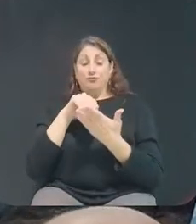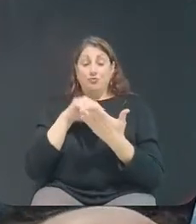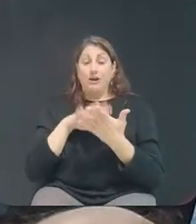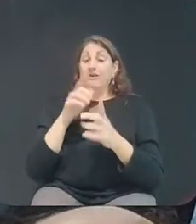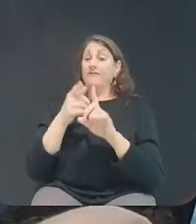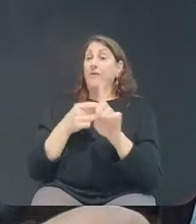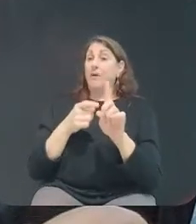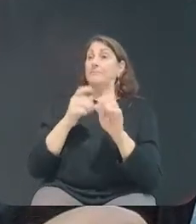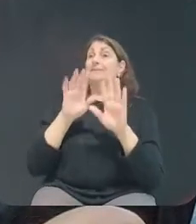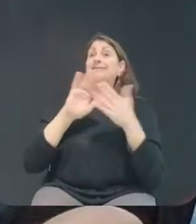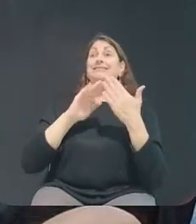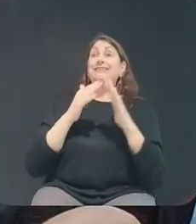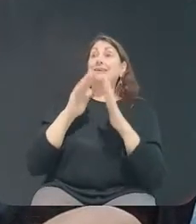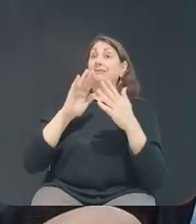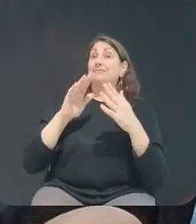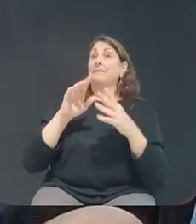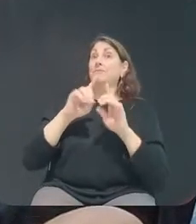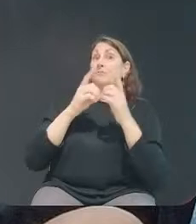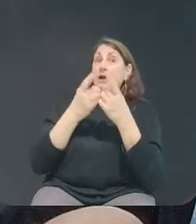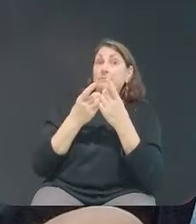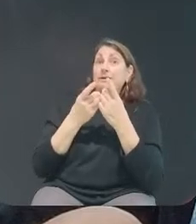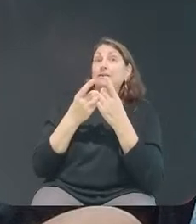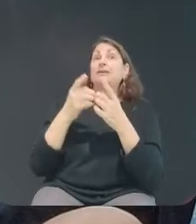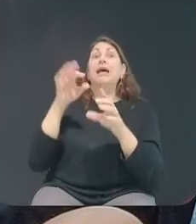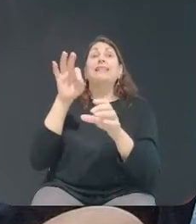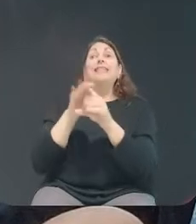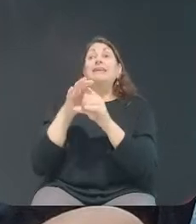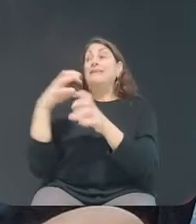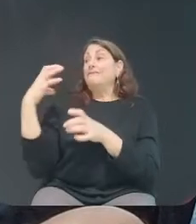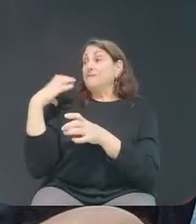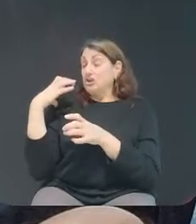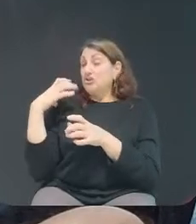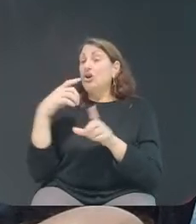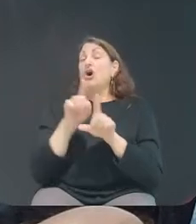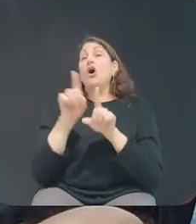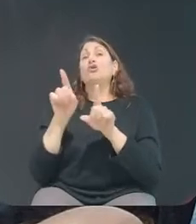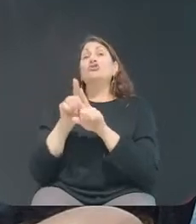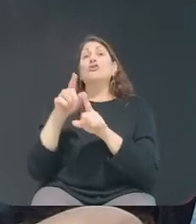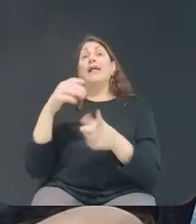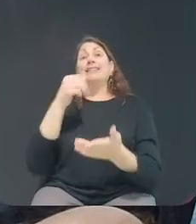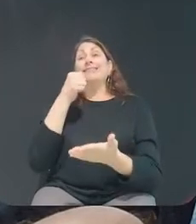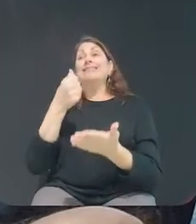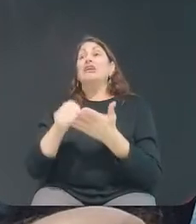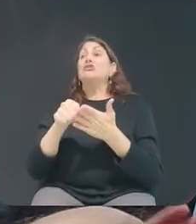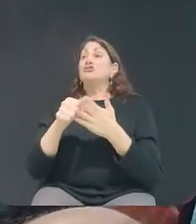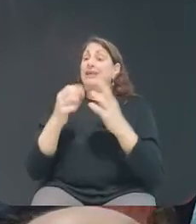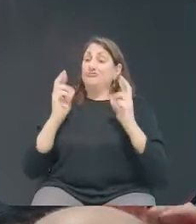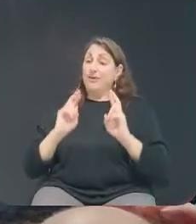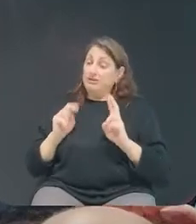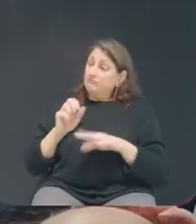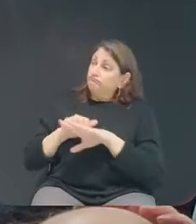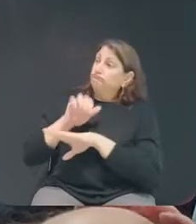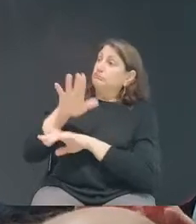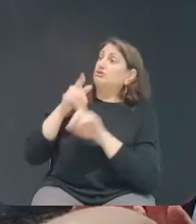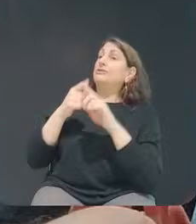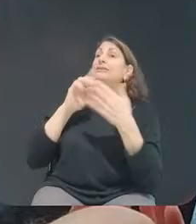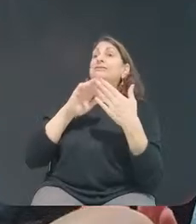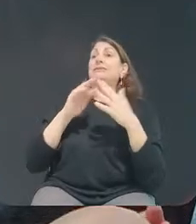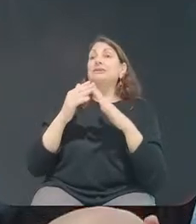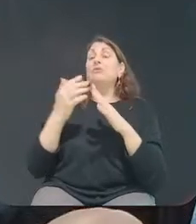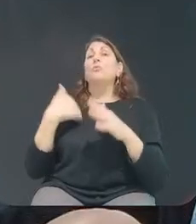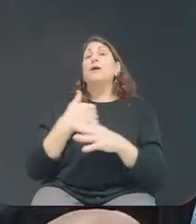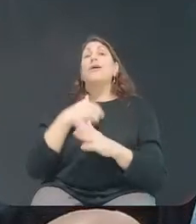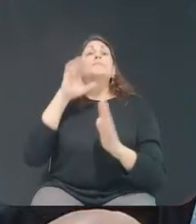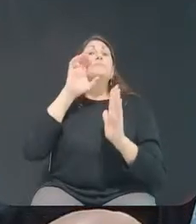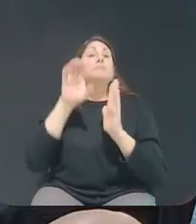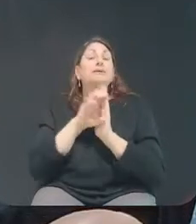elected officials, and petitions and letters submitted to the city by Seattle residents. There's also photographs, moving